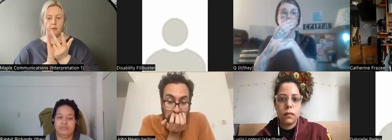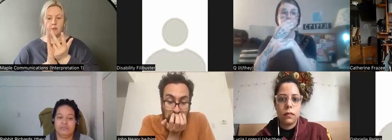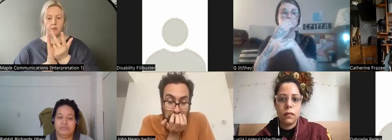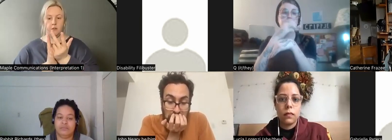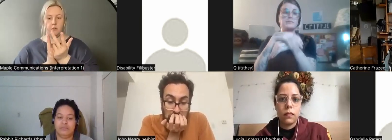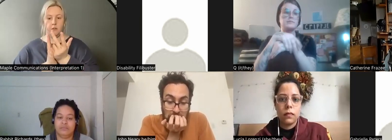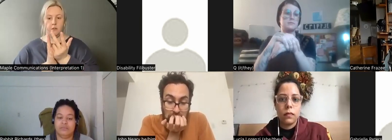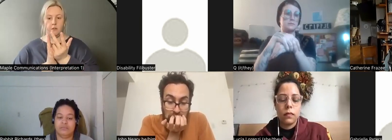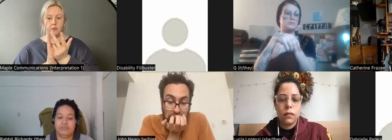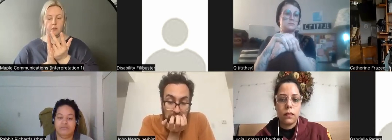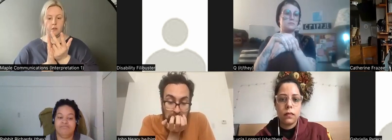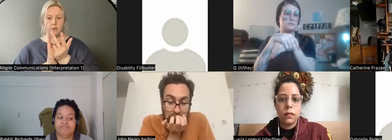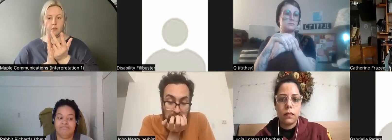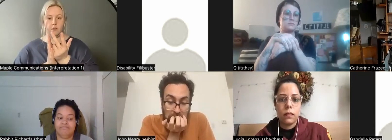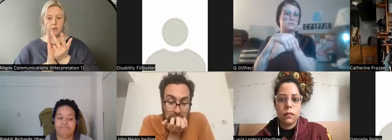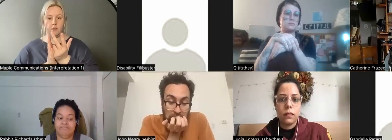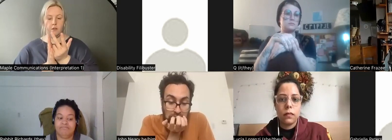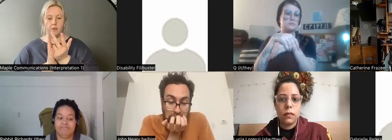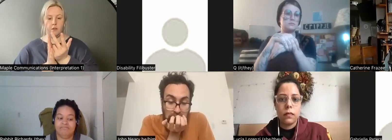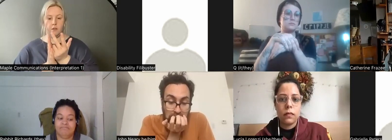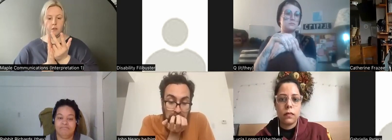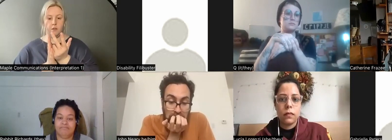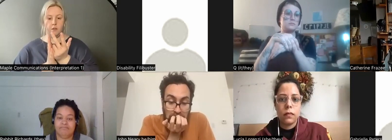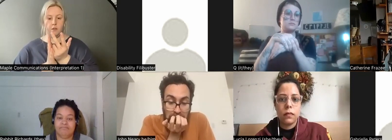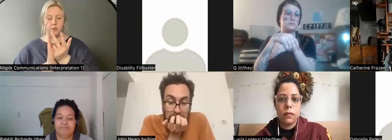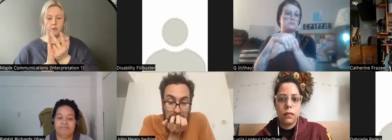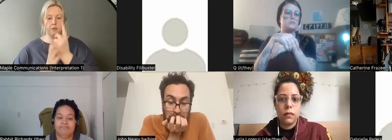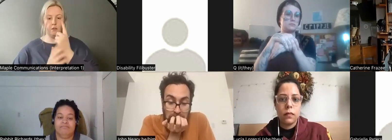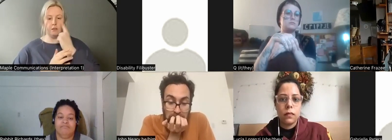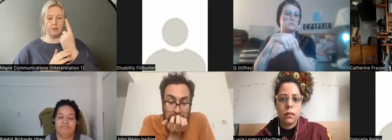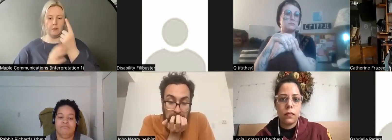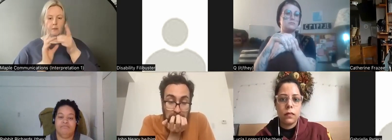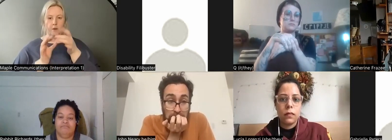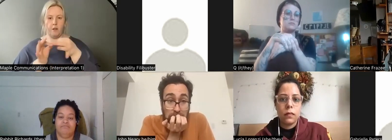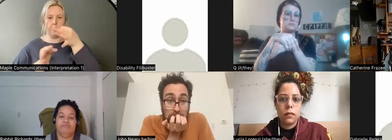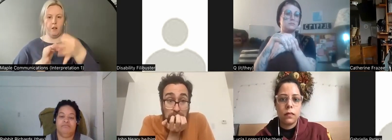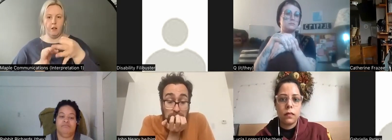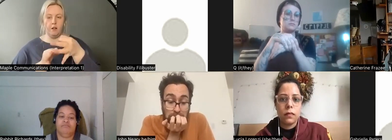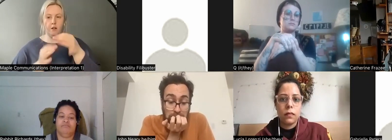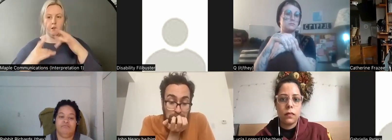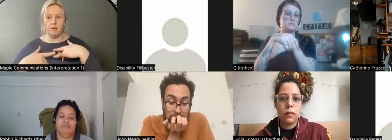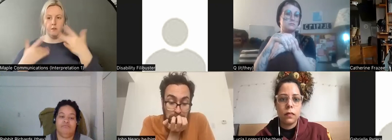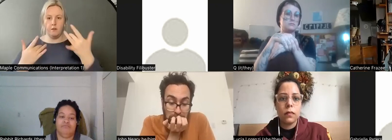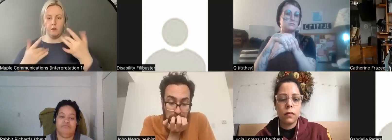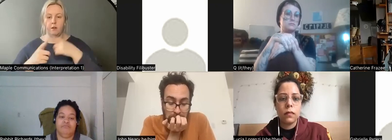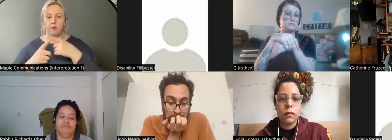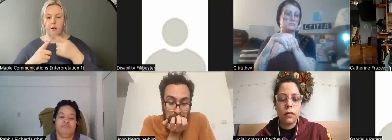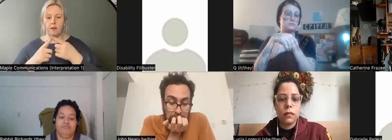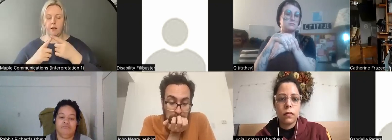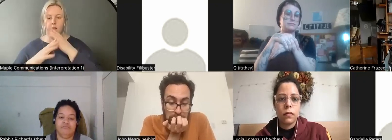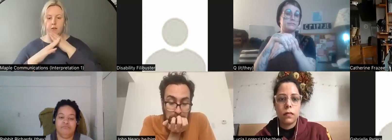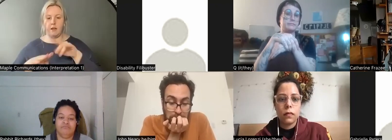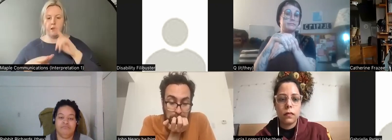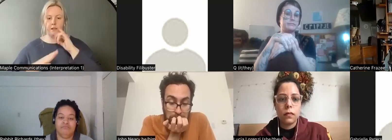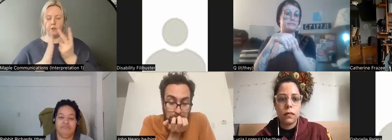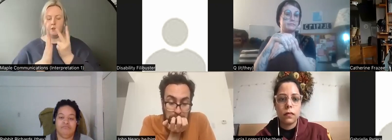meeting and sit quietly for 2 hours and hear this testimony.